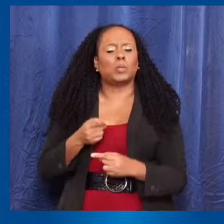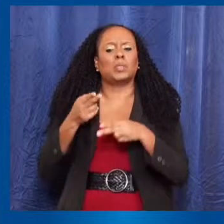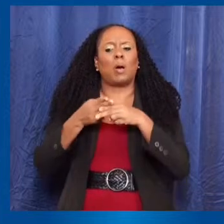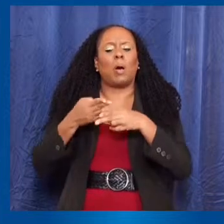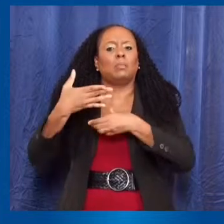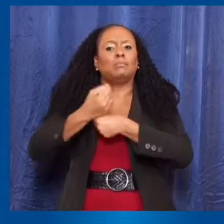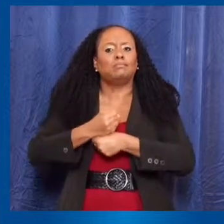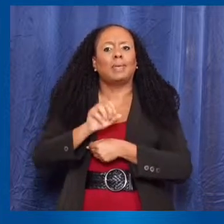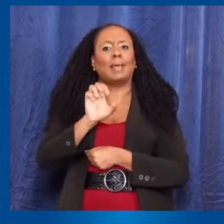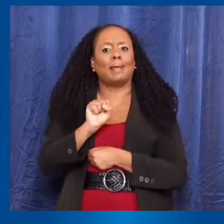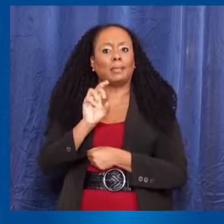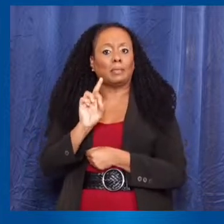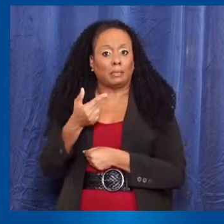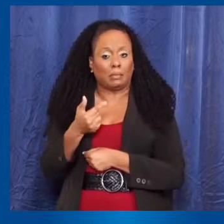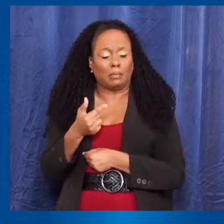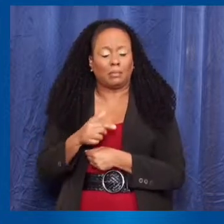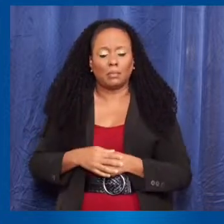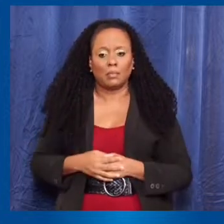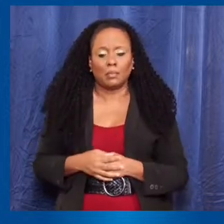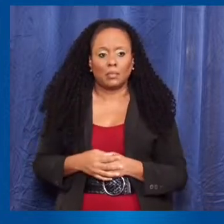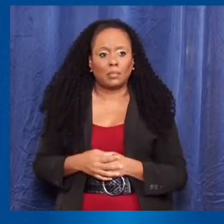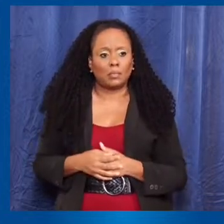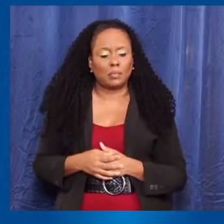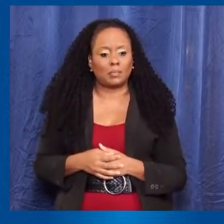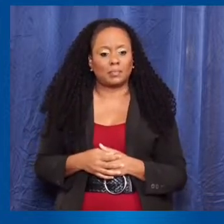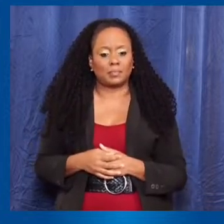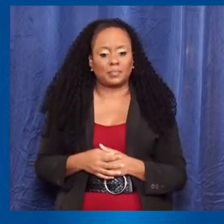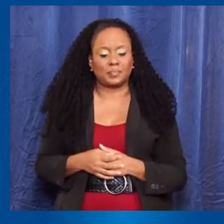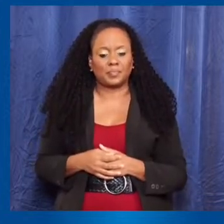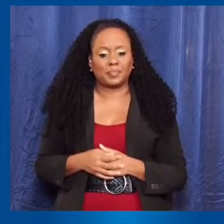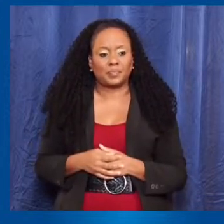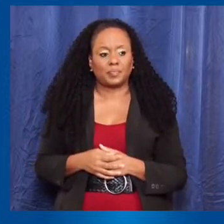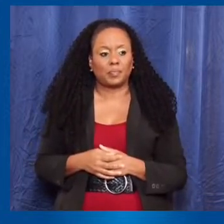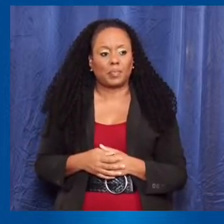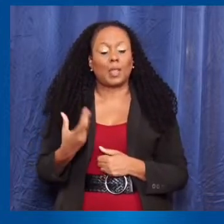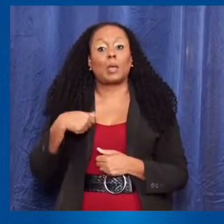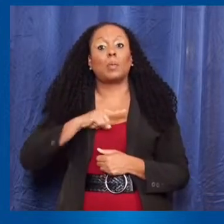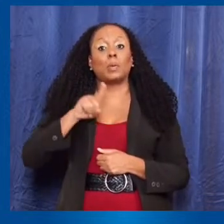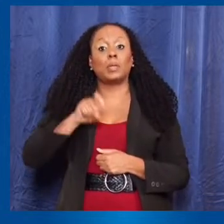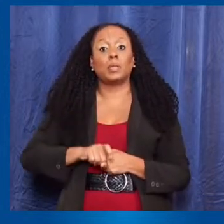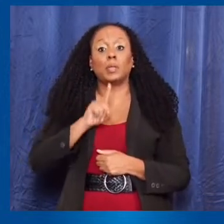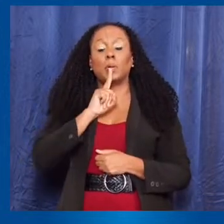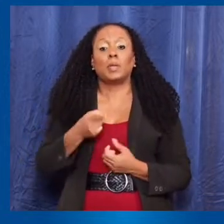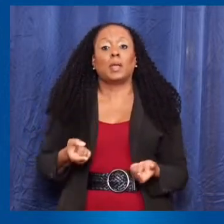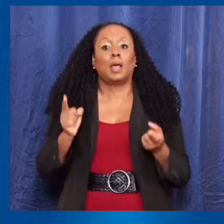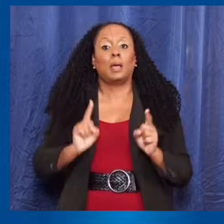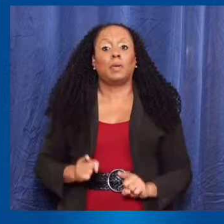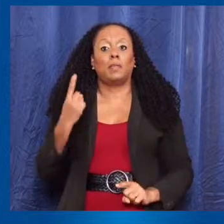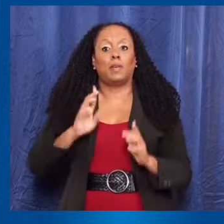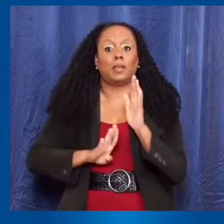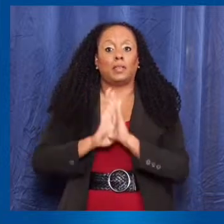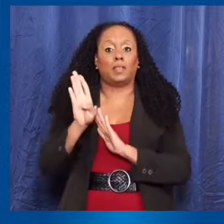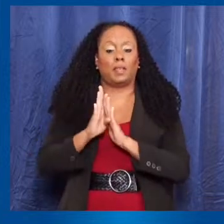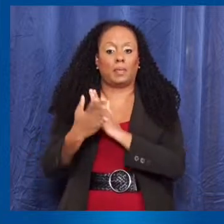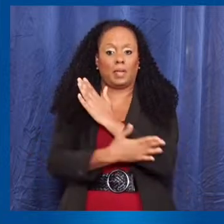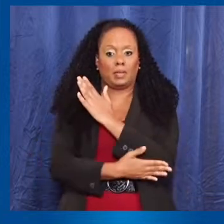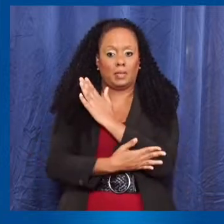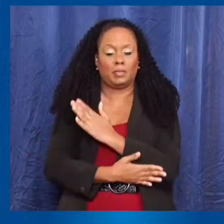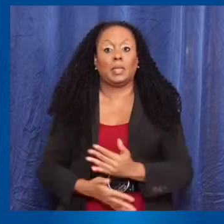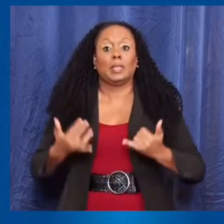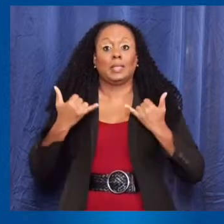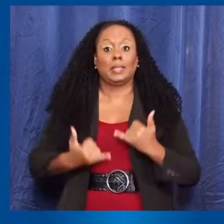exacerbating financial needs, particularly in developing countries. But it's time to act because